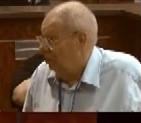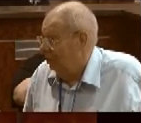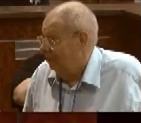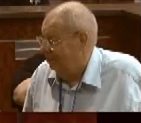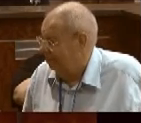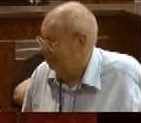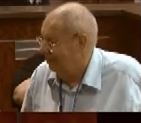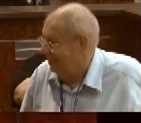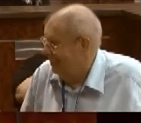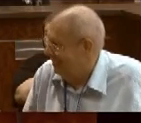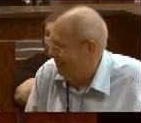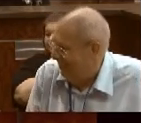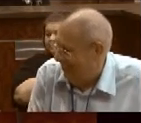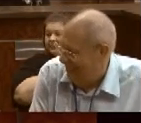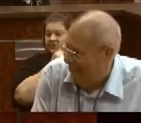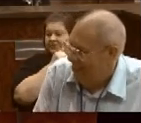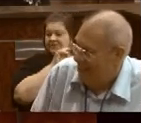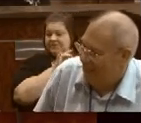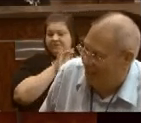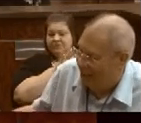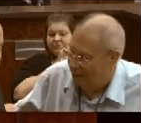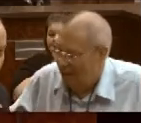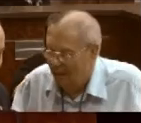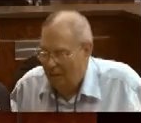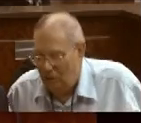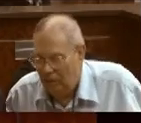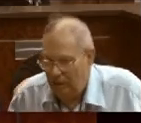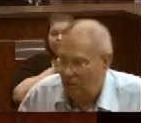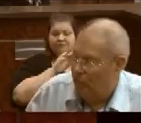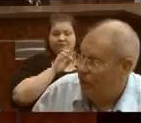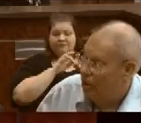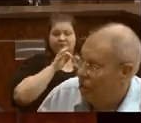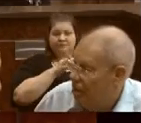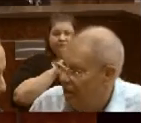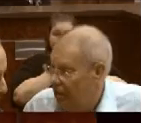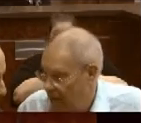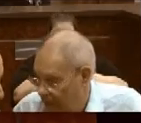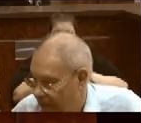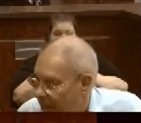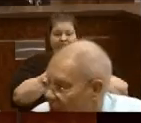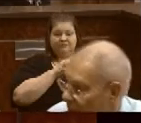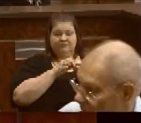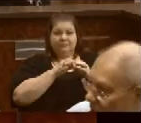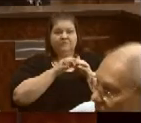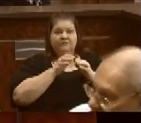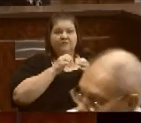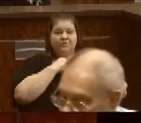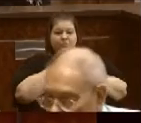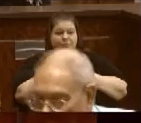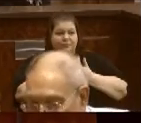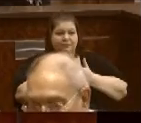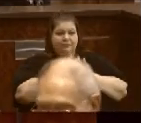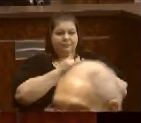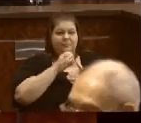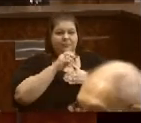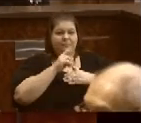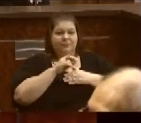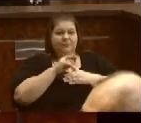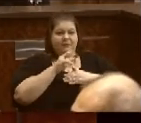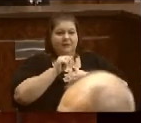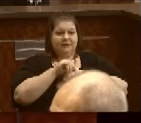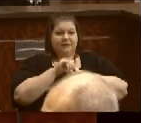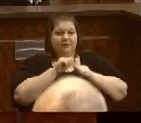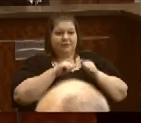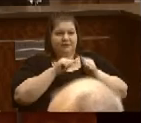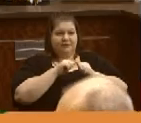number 1848. An ordinance to approve the Revitalization Overlay Area Number 1